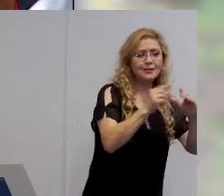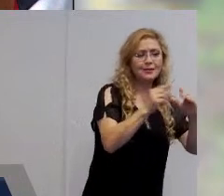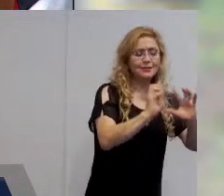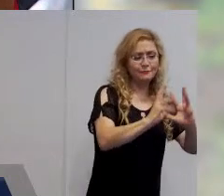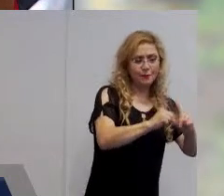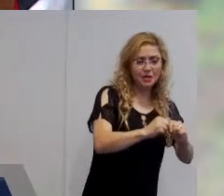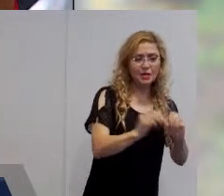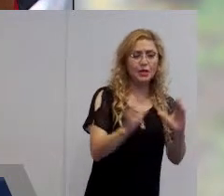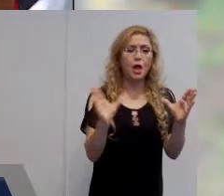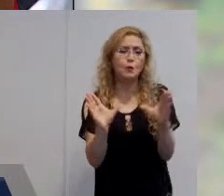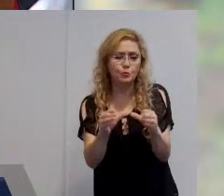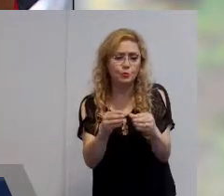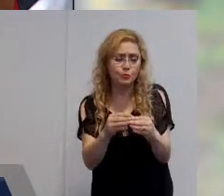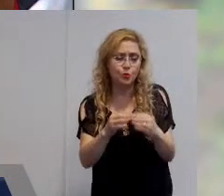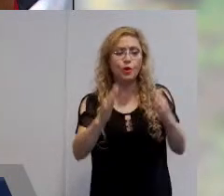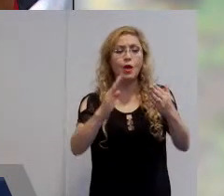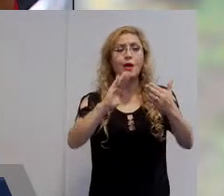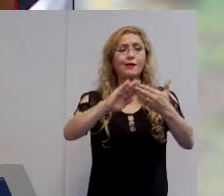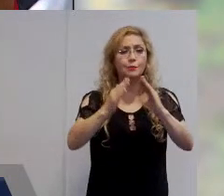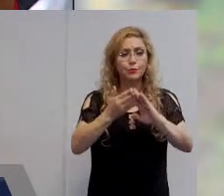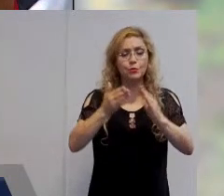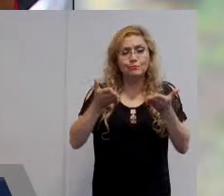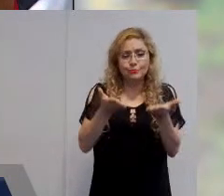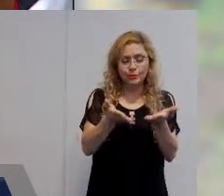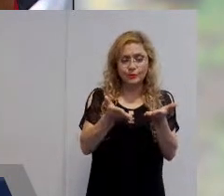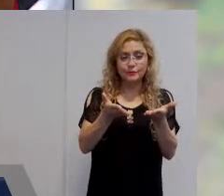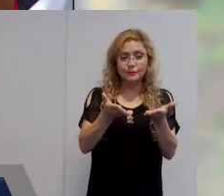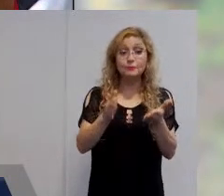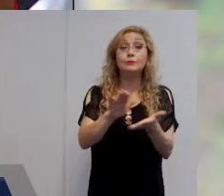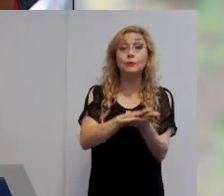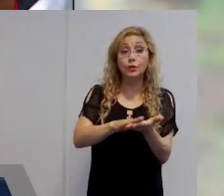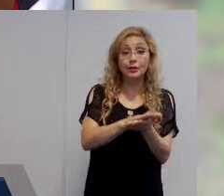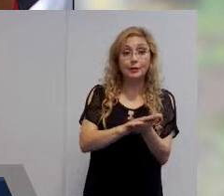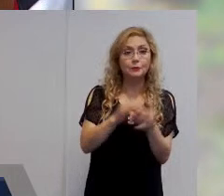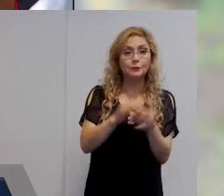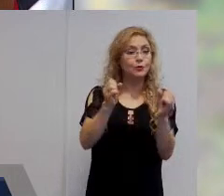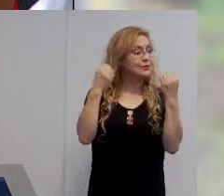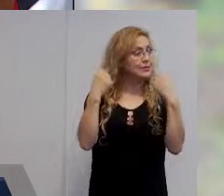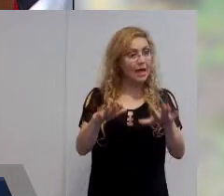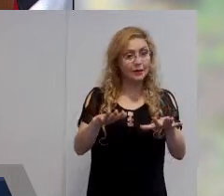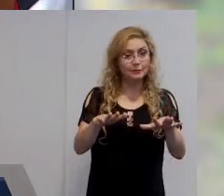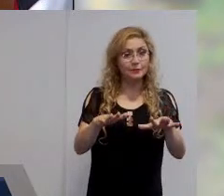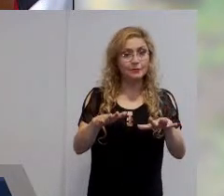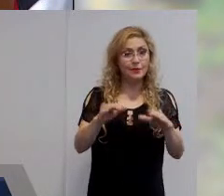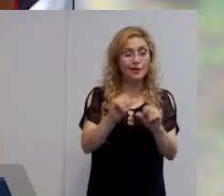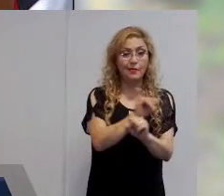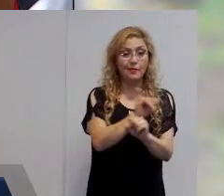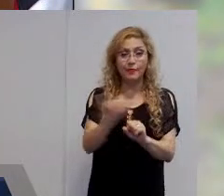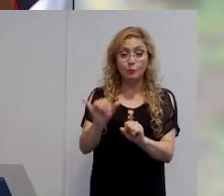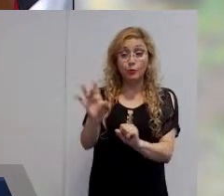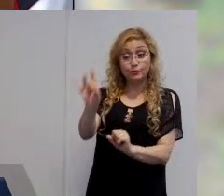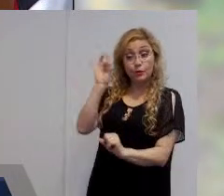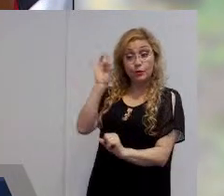Immediately after the election, we introduced a program management model,